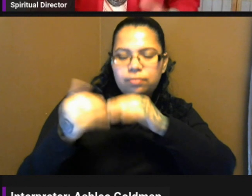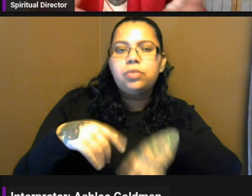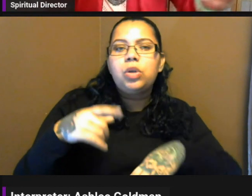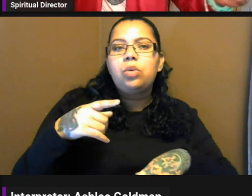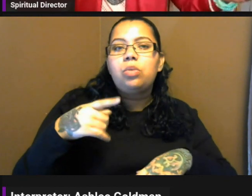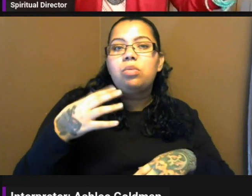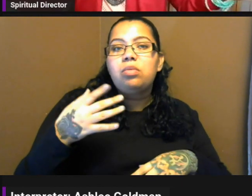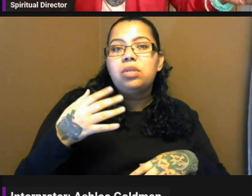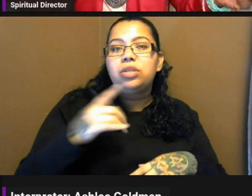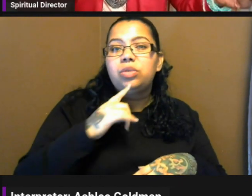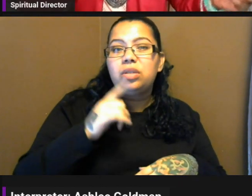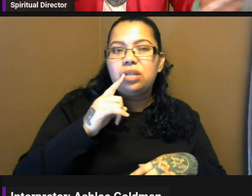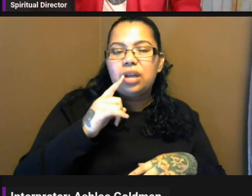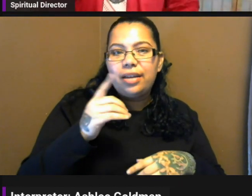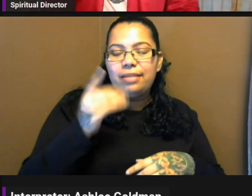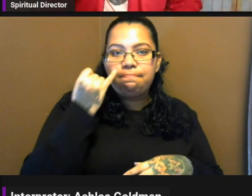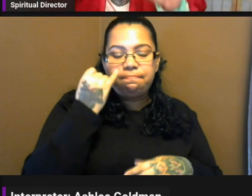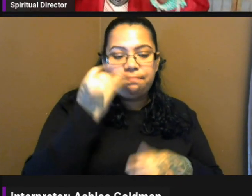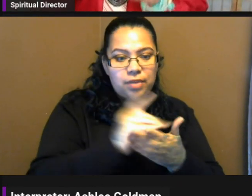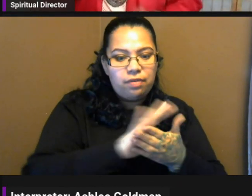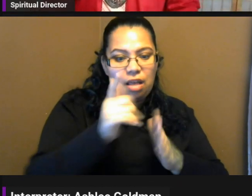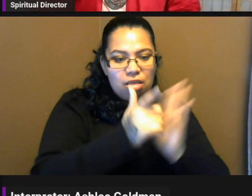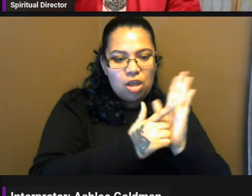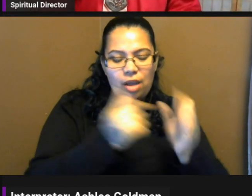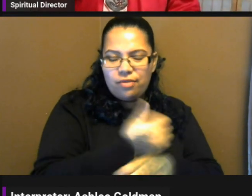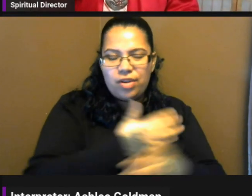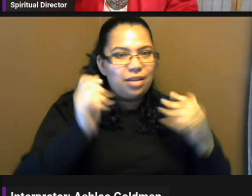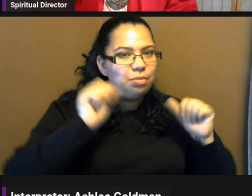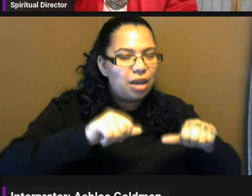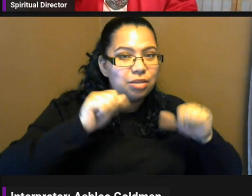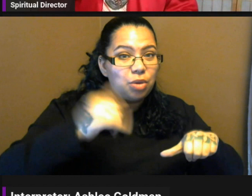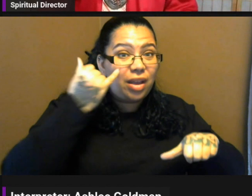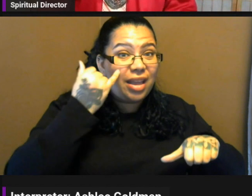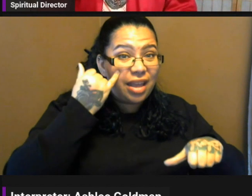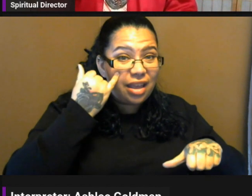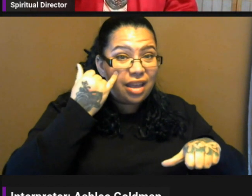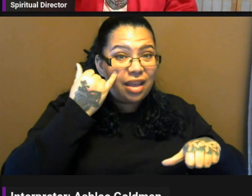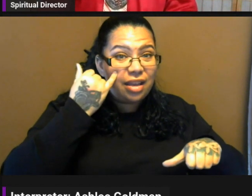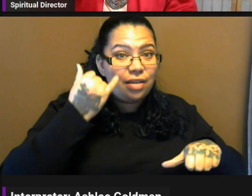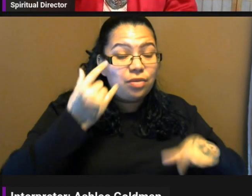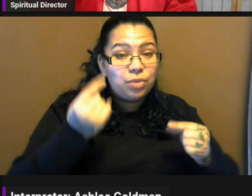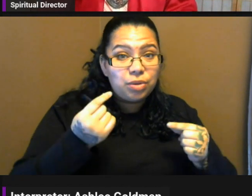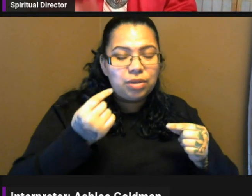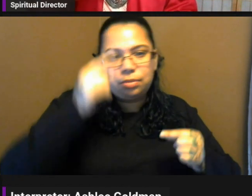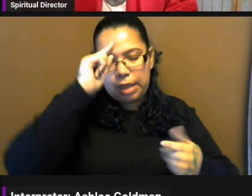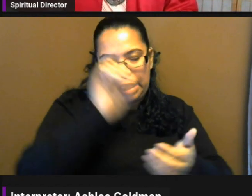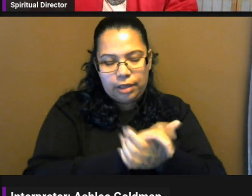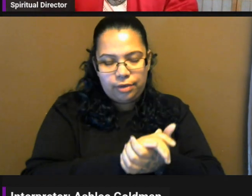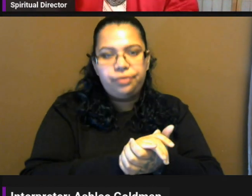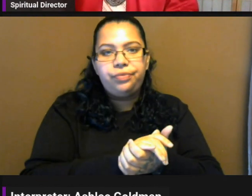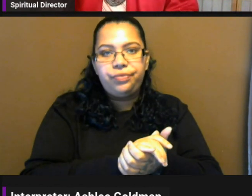divine law, all things are possible if we only believe and work